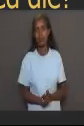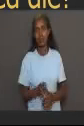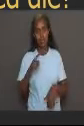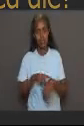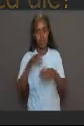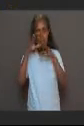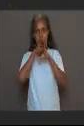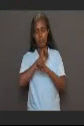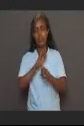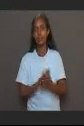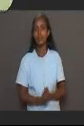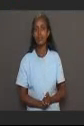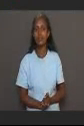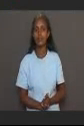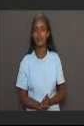Time's up.